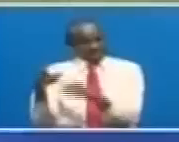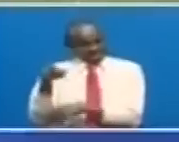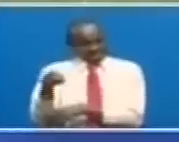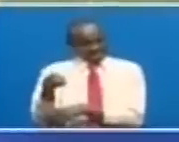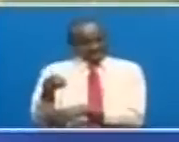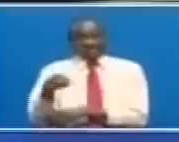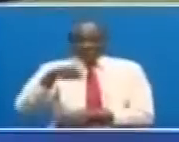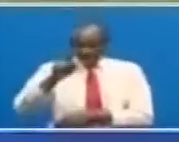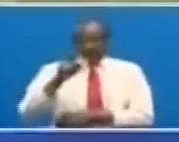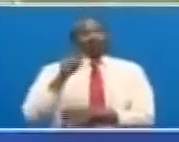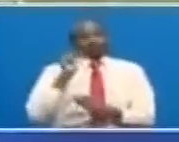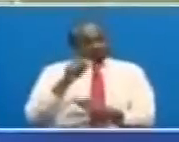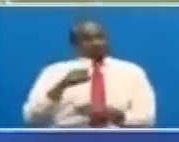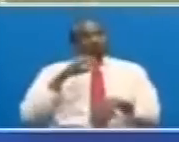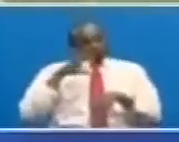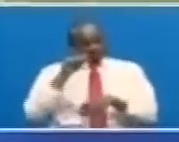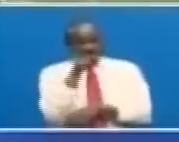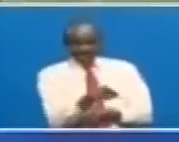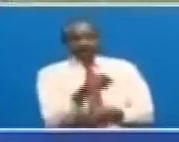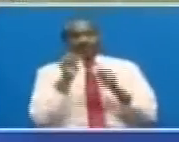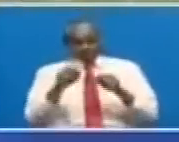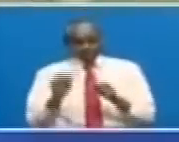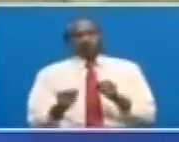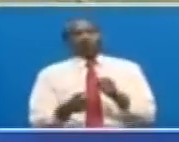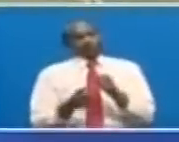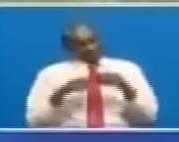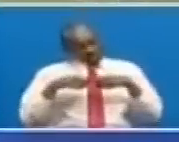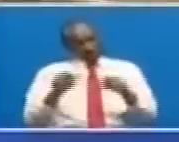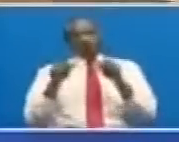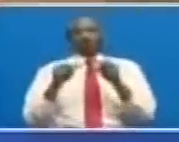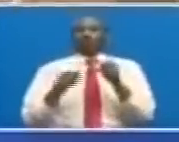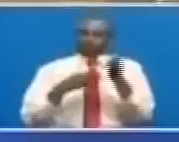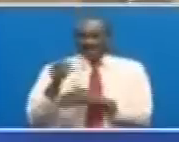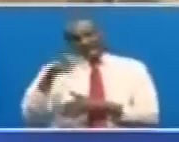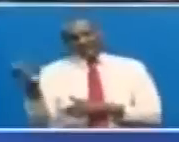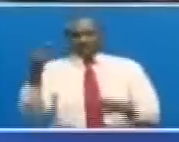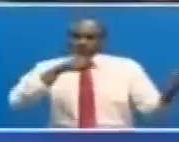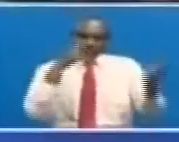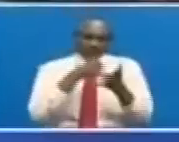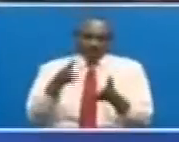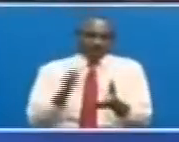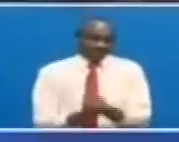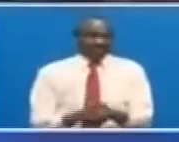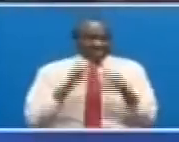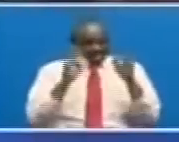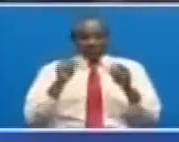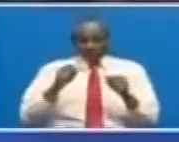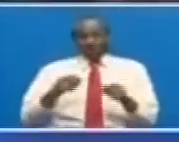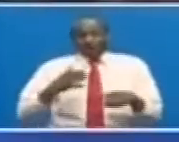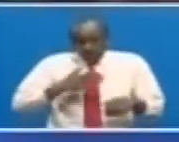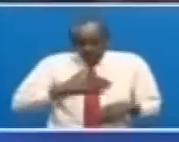International, City Stars are hoping the boost will help them in holding on to their star players and even buy a few others in the future. Kama tunaweza shikilia wachezaji